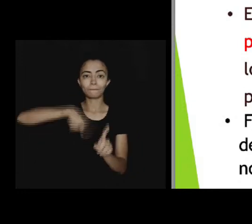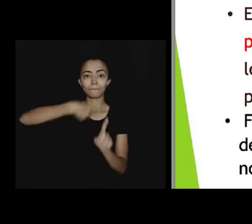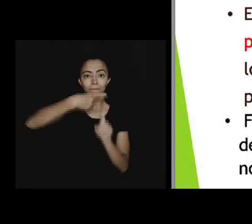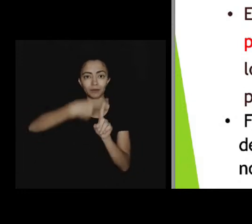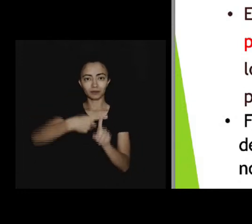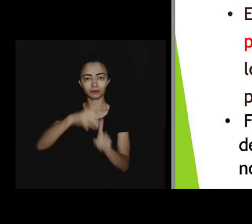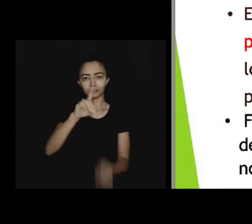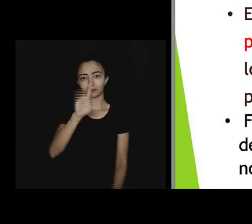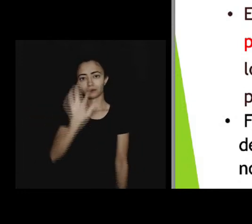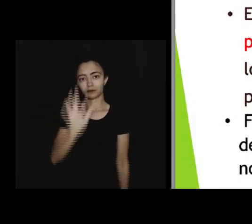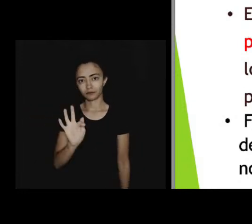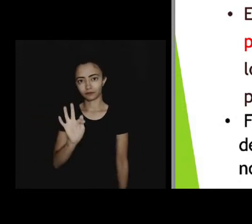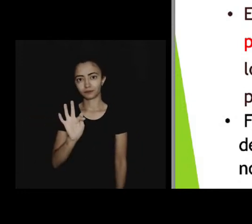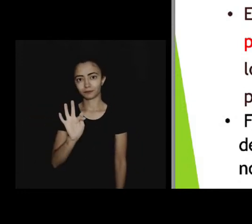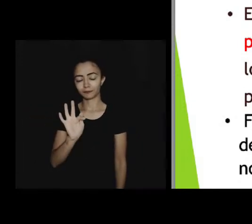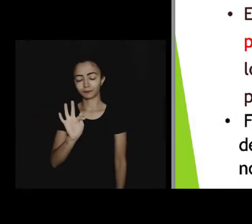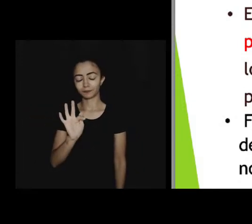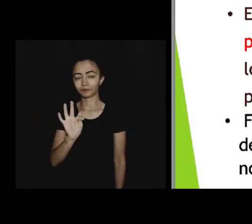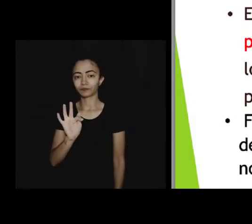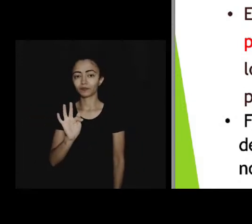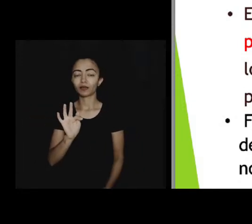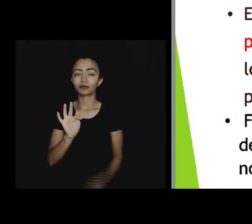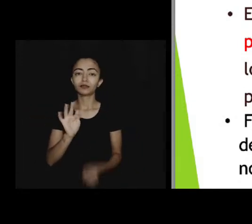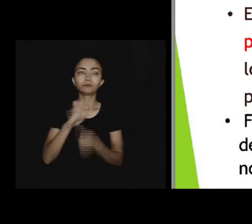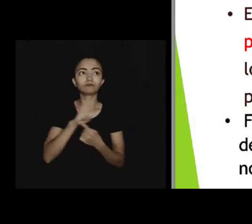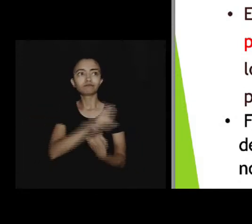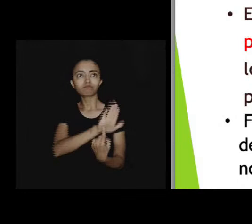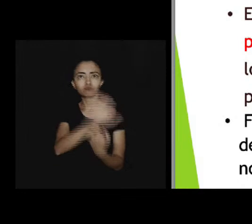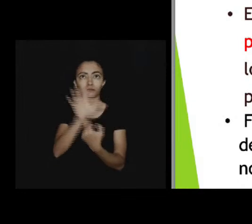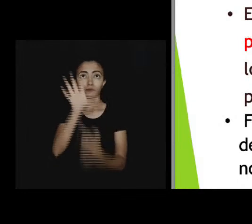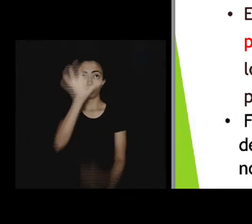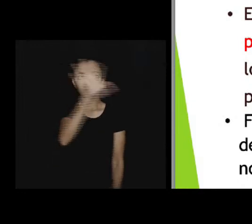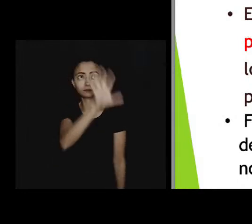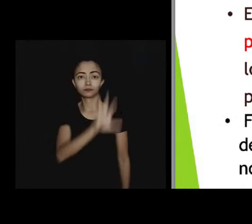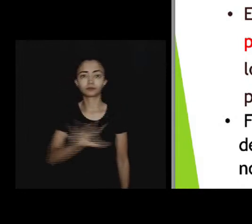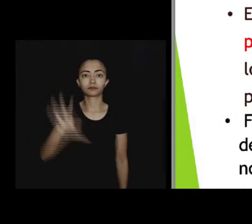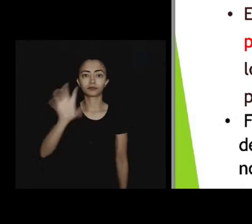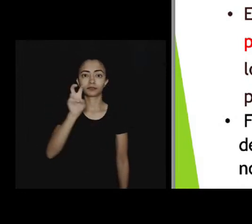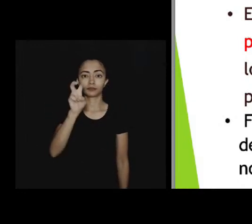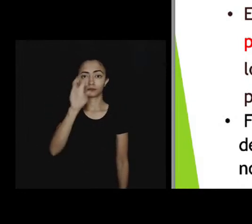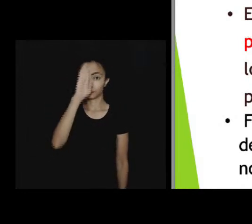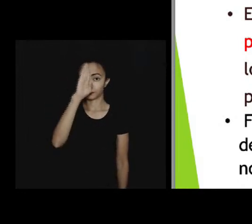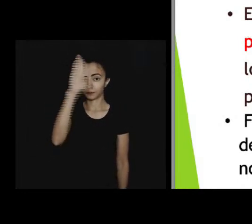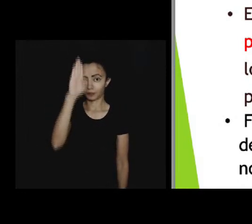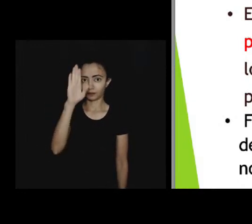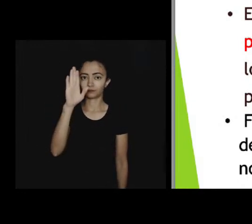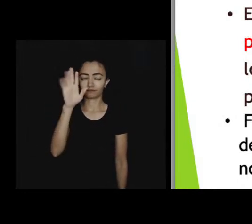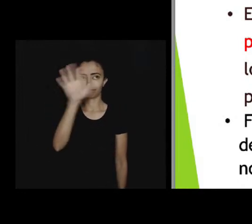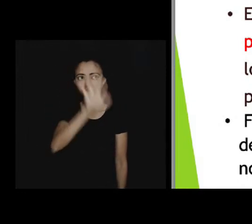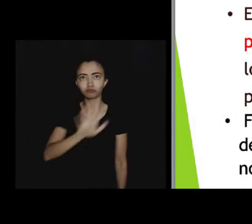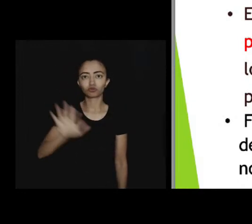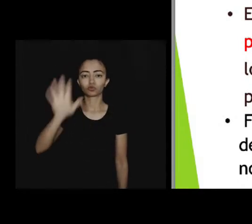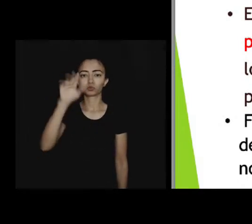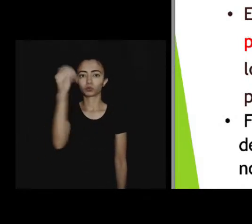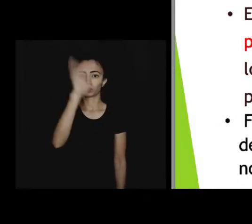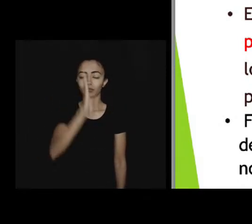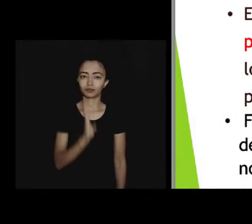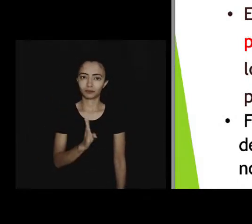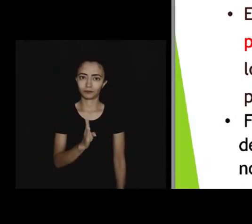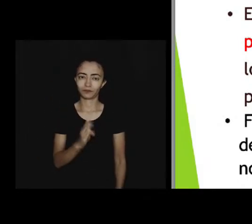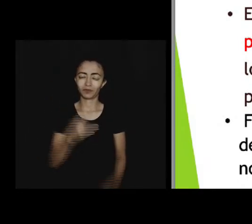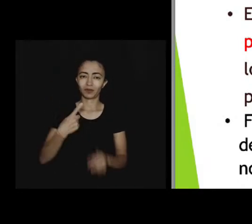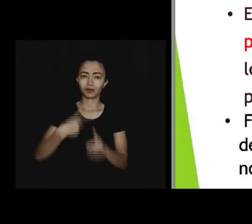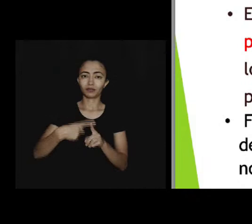most of them in the federal district, but we were able to englobe the 5 regions. Because Brazil is a